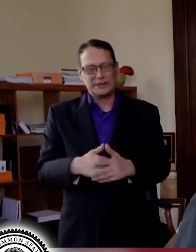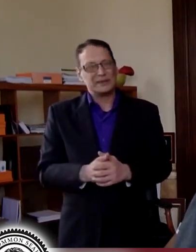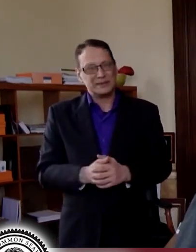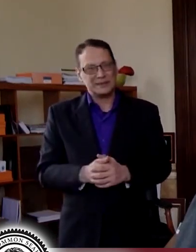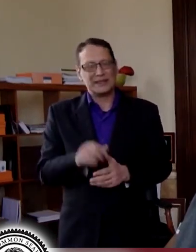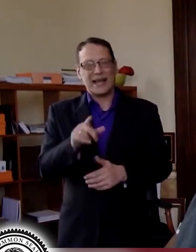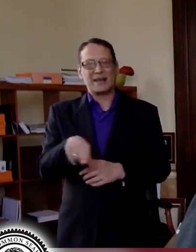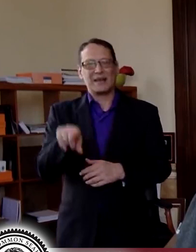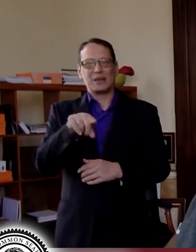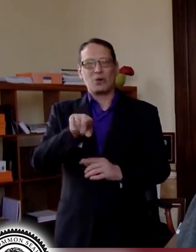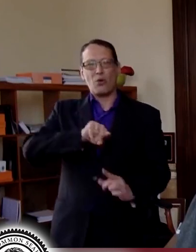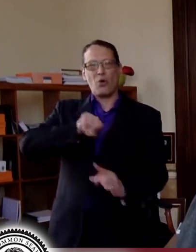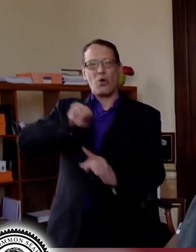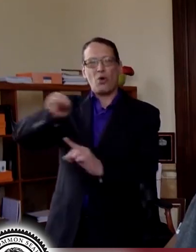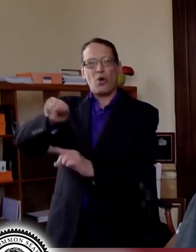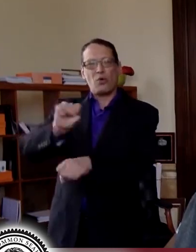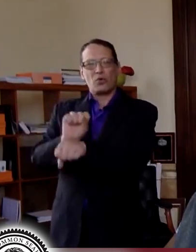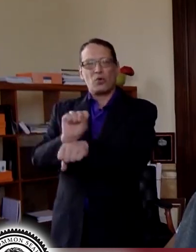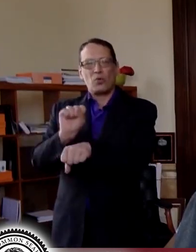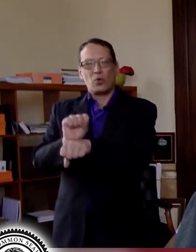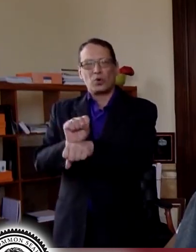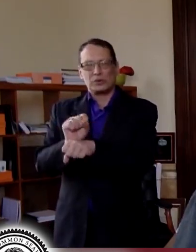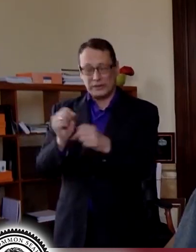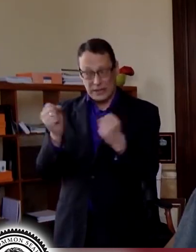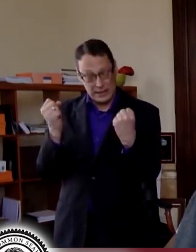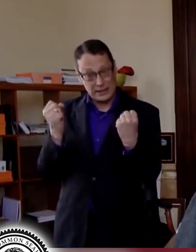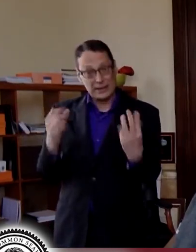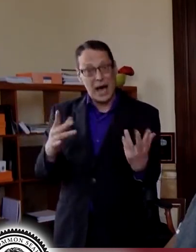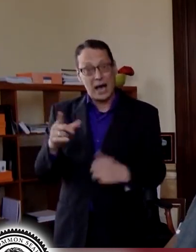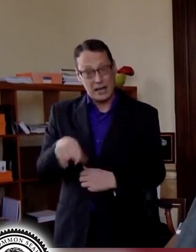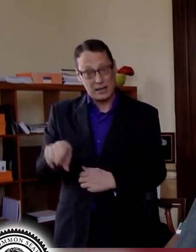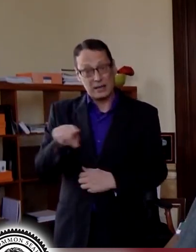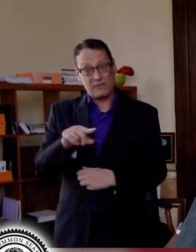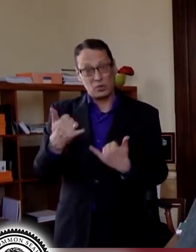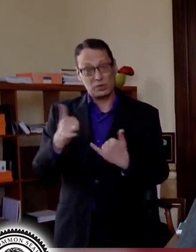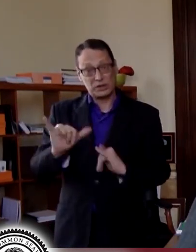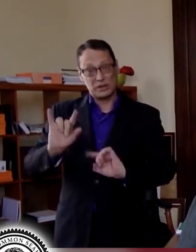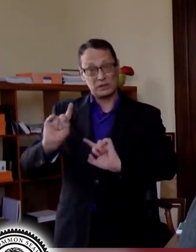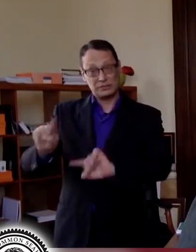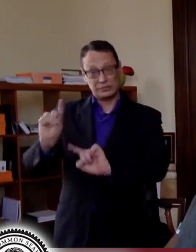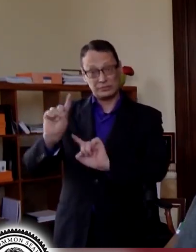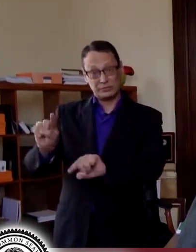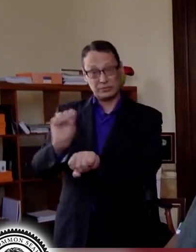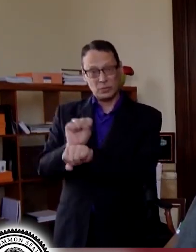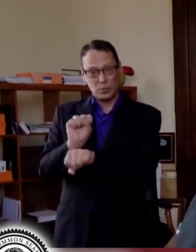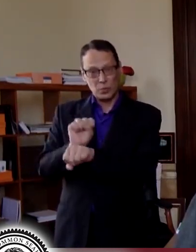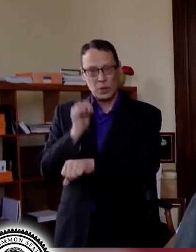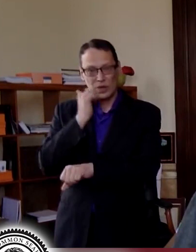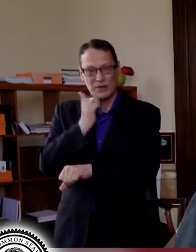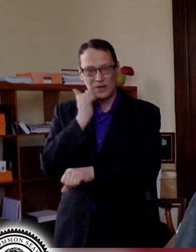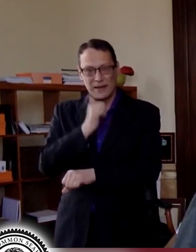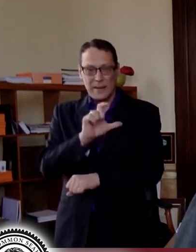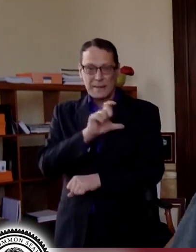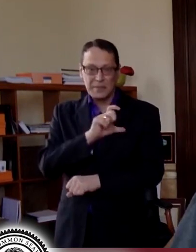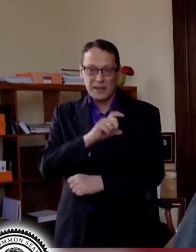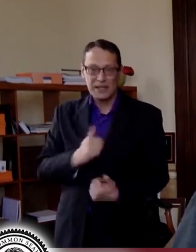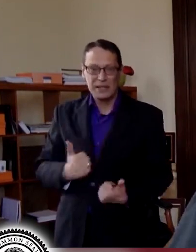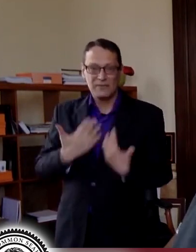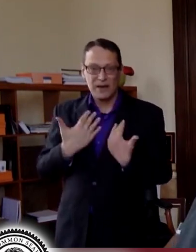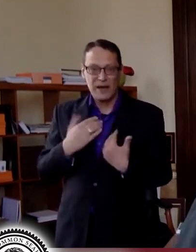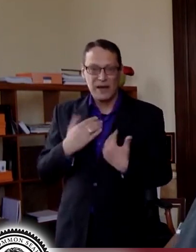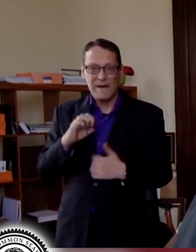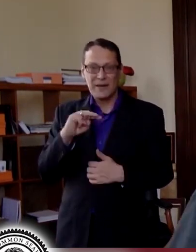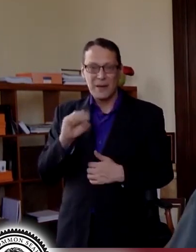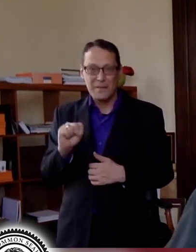of you who are going to work, and I know that's a whole lot of you that are going to work every day, police officers, firefighters, EMS,